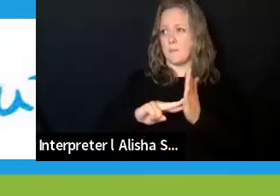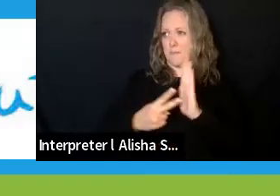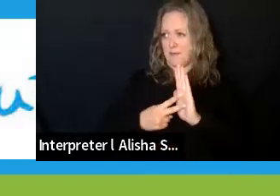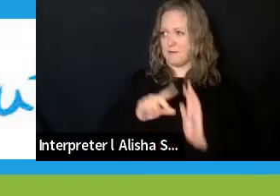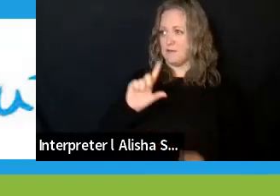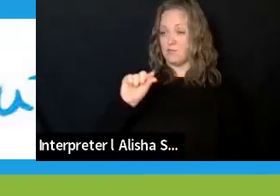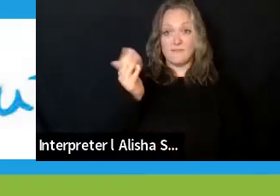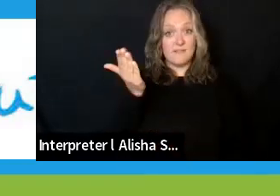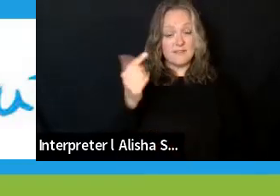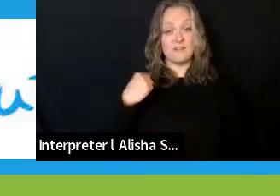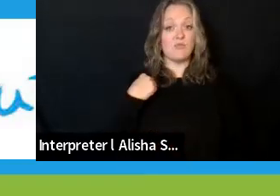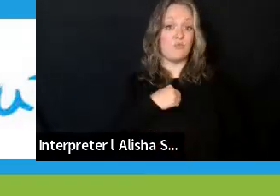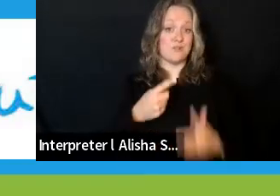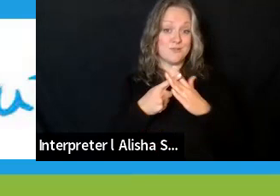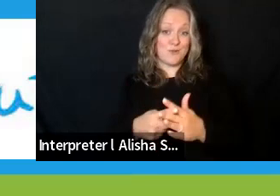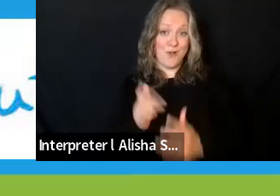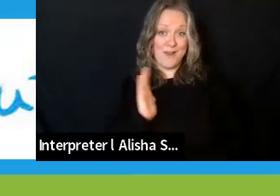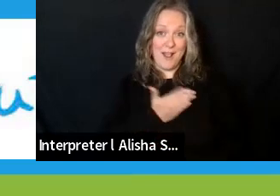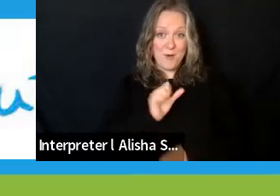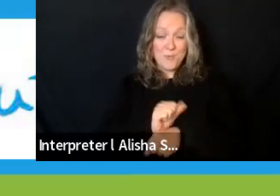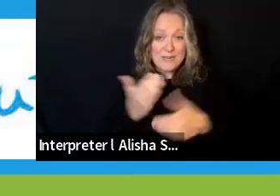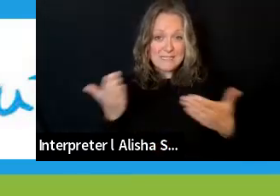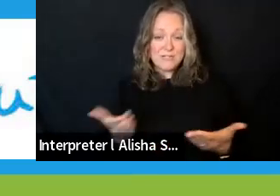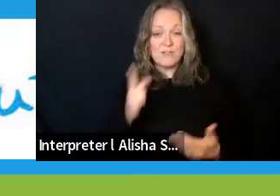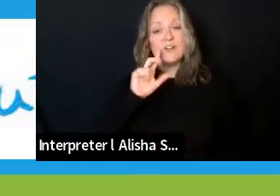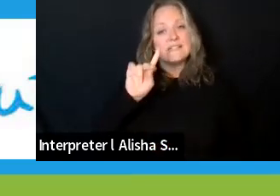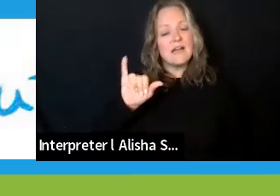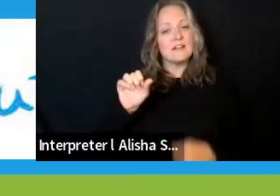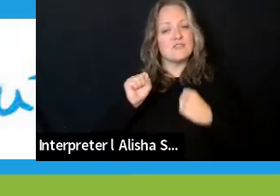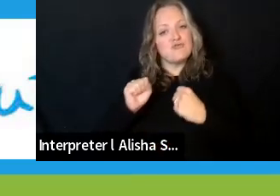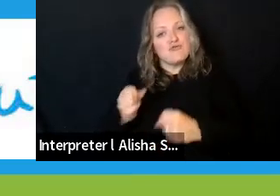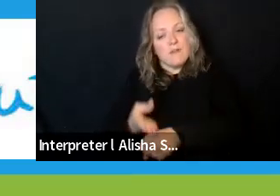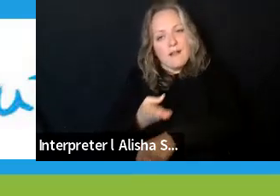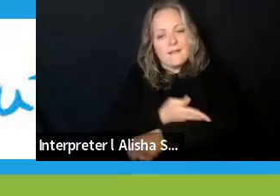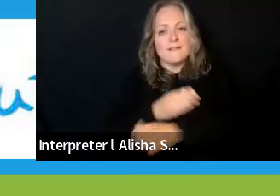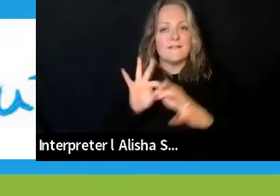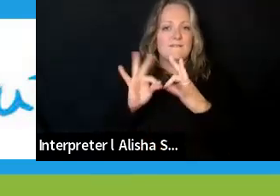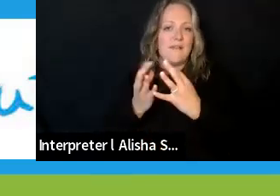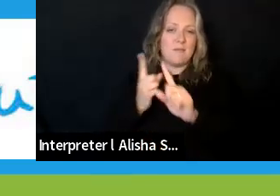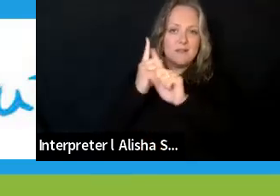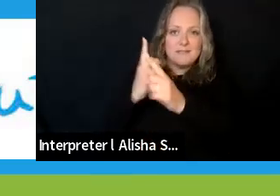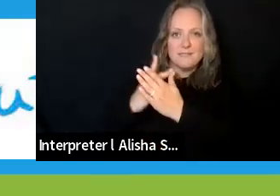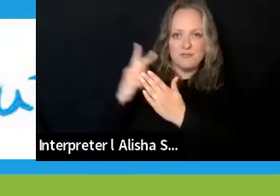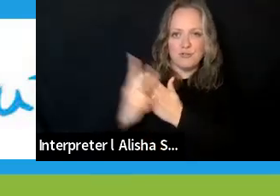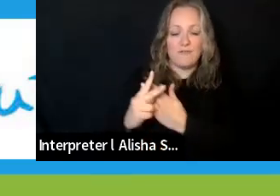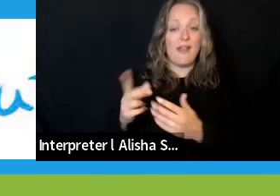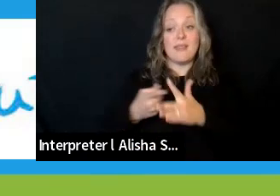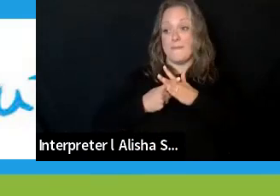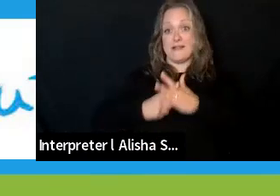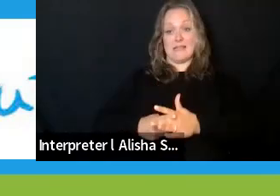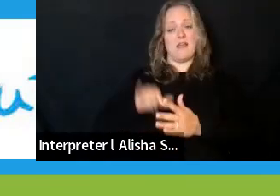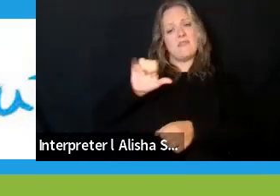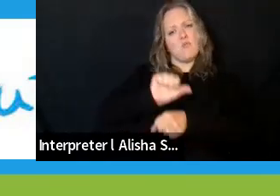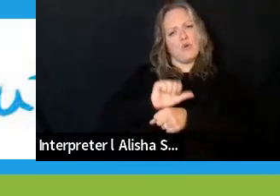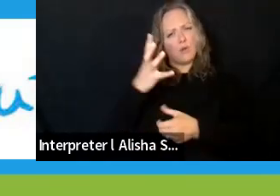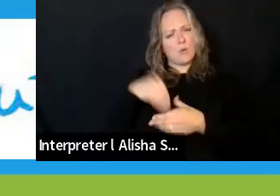2015, we started our work on the Kentucky Strengthening Families Initiative. In the beginning, this work briefly covered the